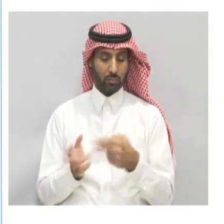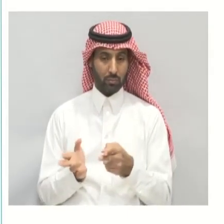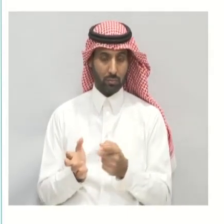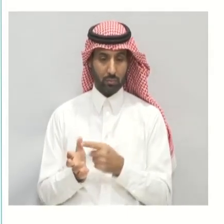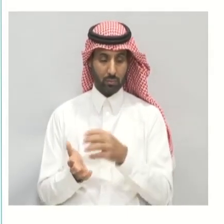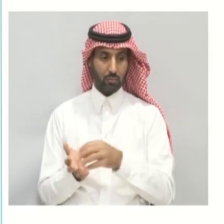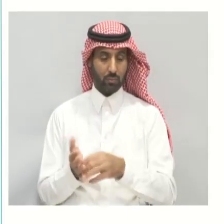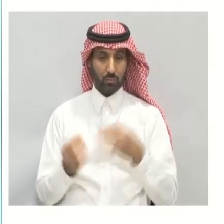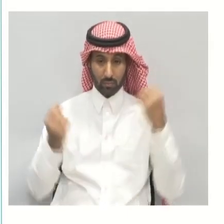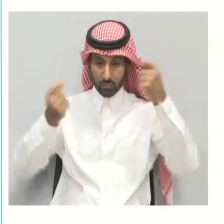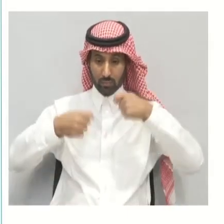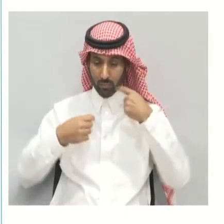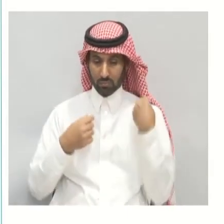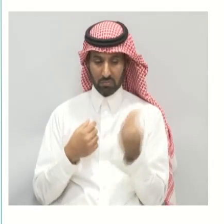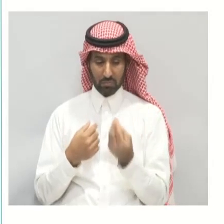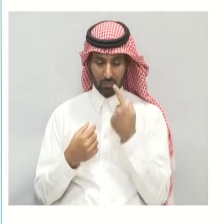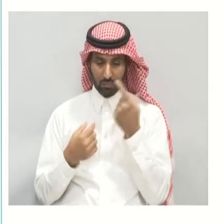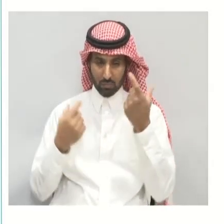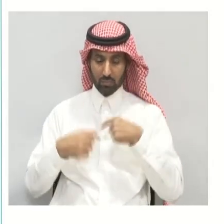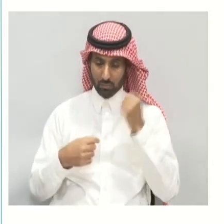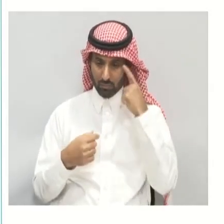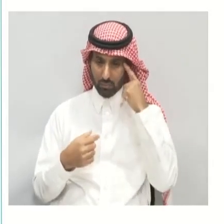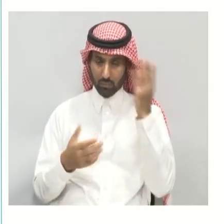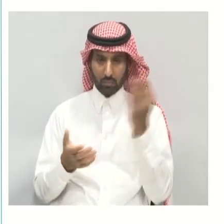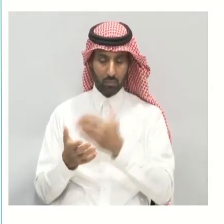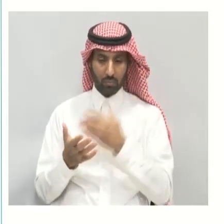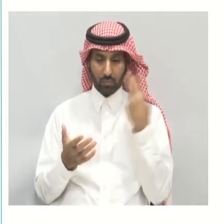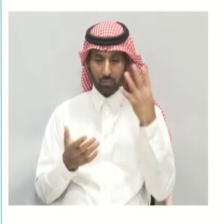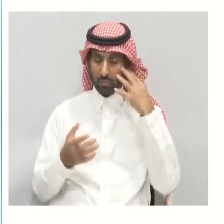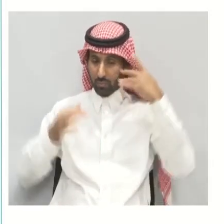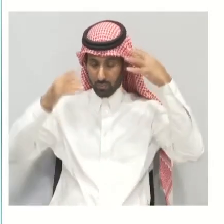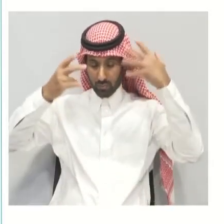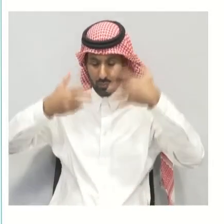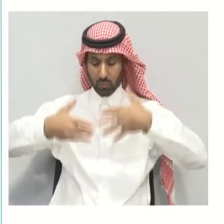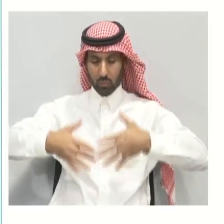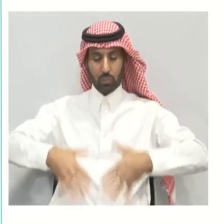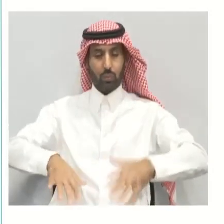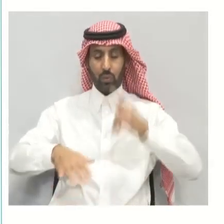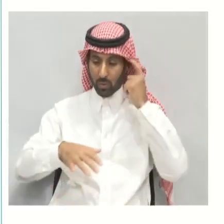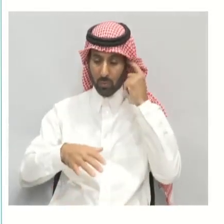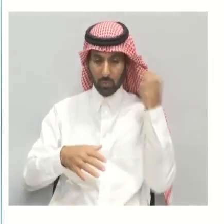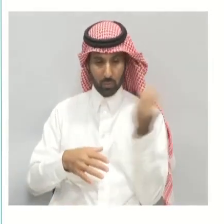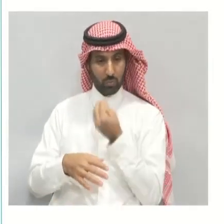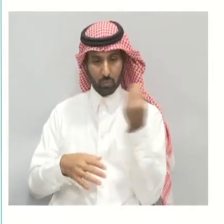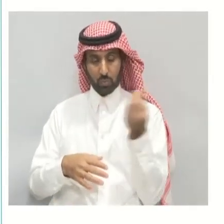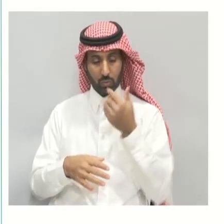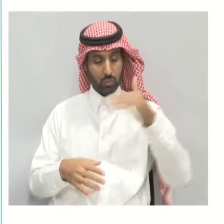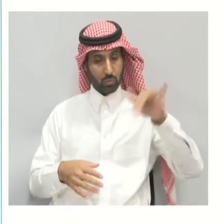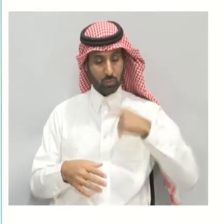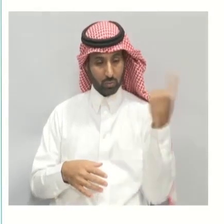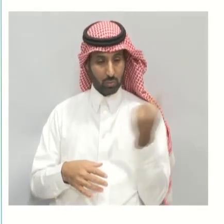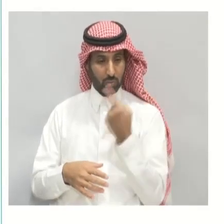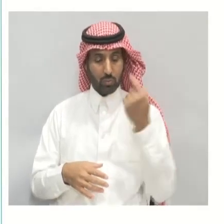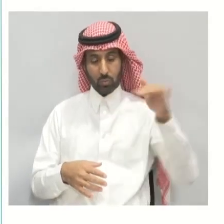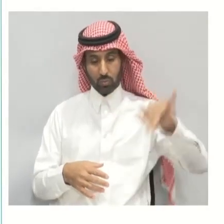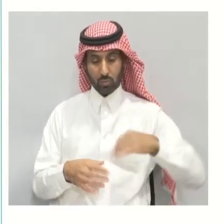from here. They are very beautiful and very famous. The falls are very popular with tourists from all around the world.